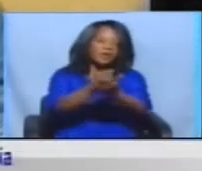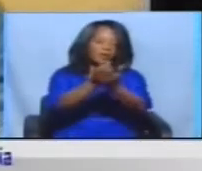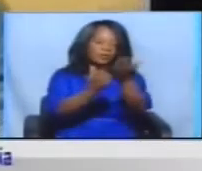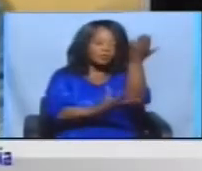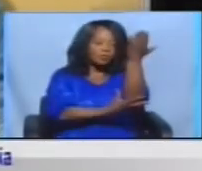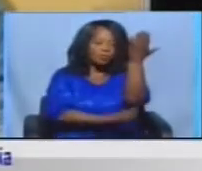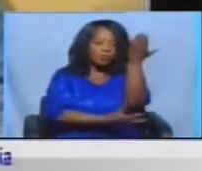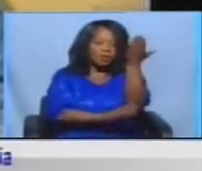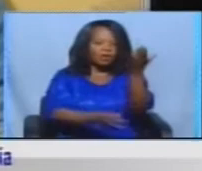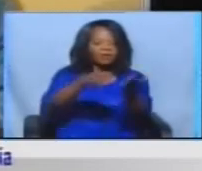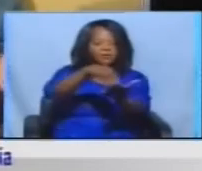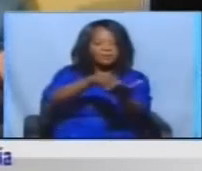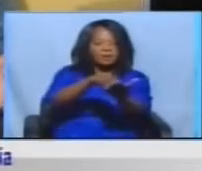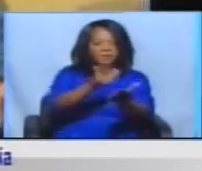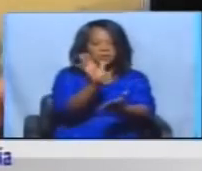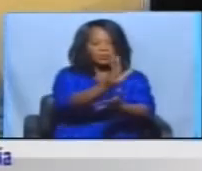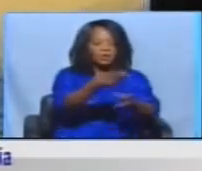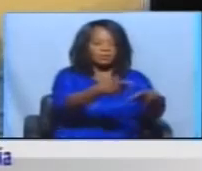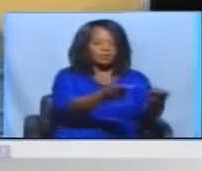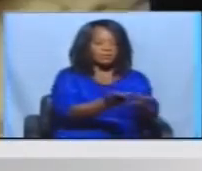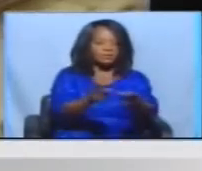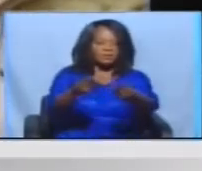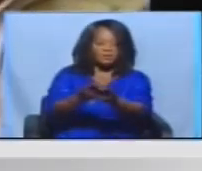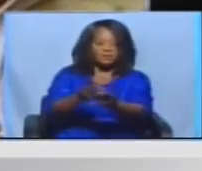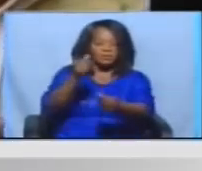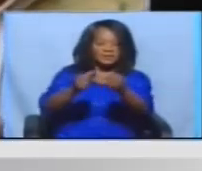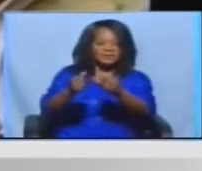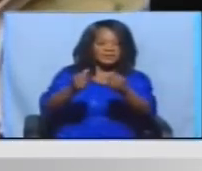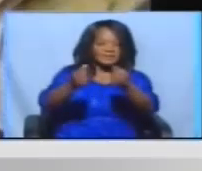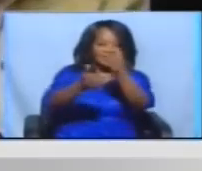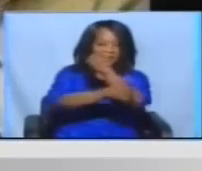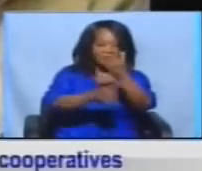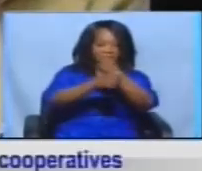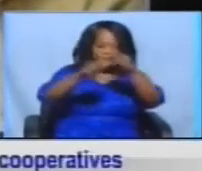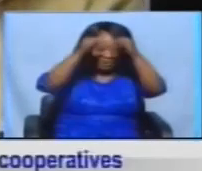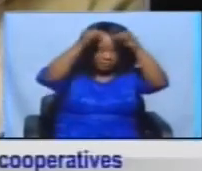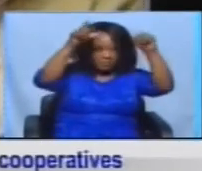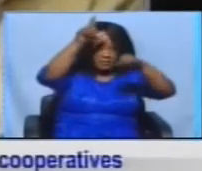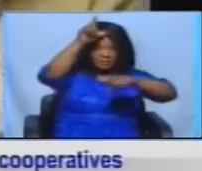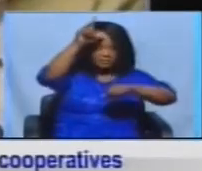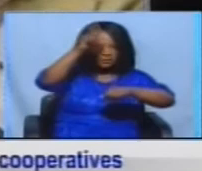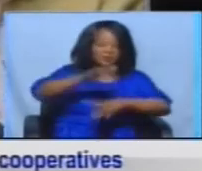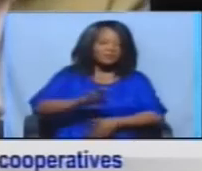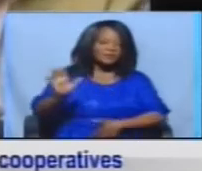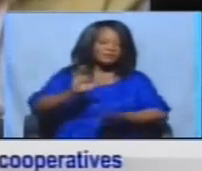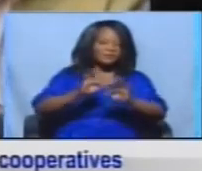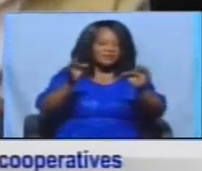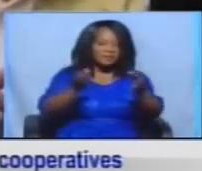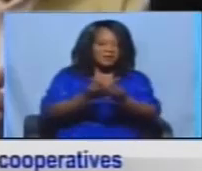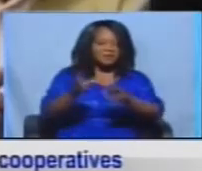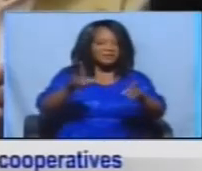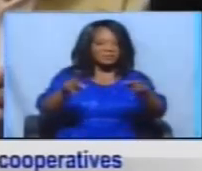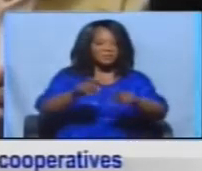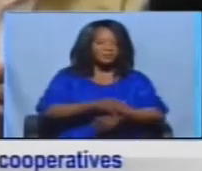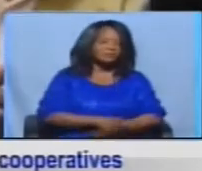underprivileged in my constituency, which is your country. This is something which is a bit unusual, in